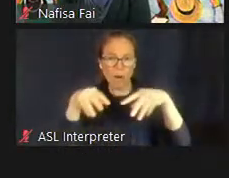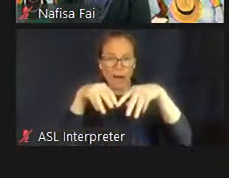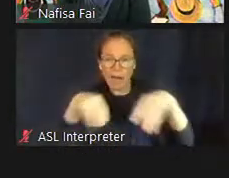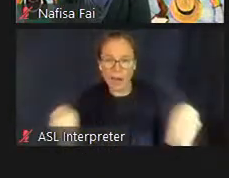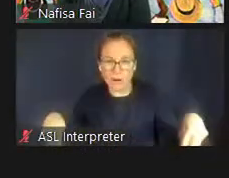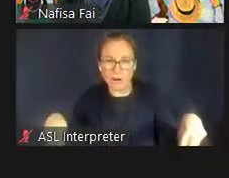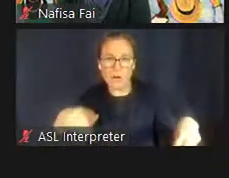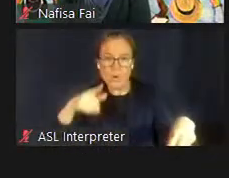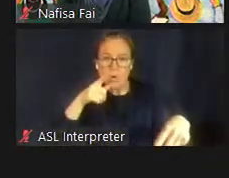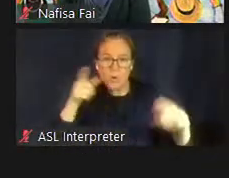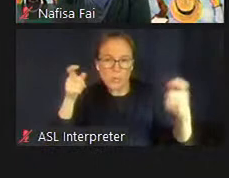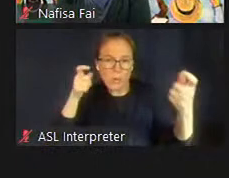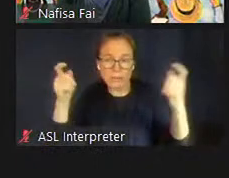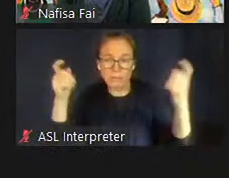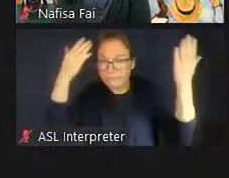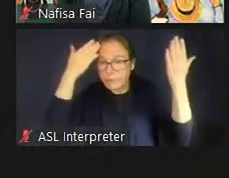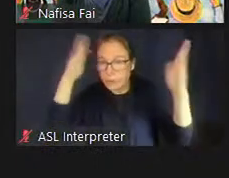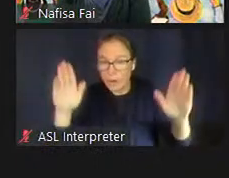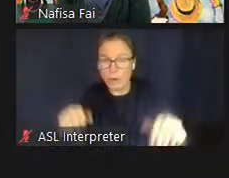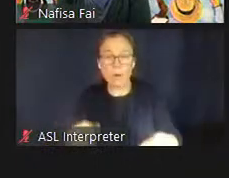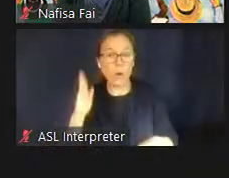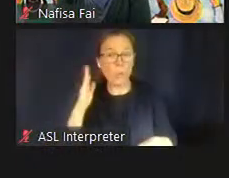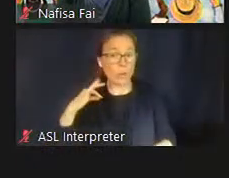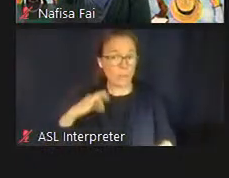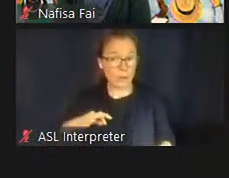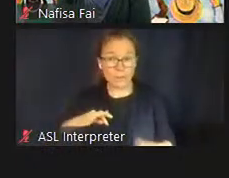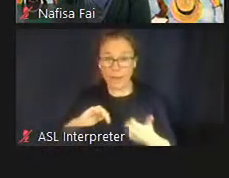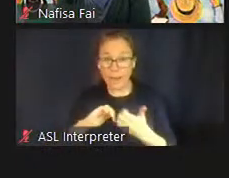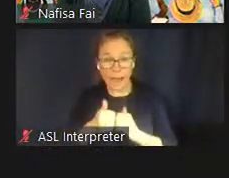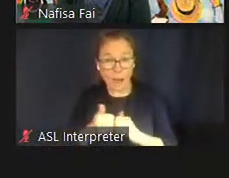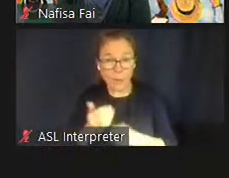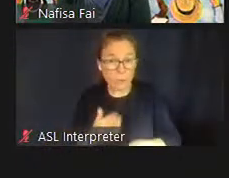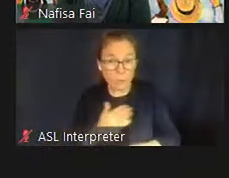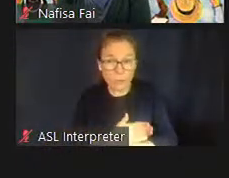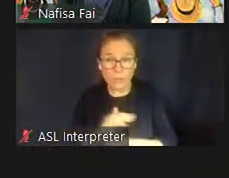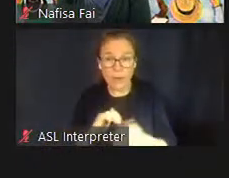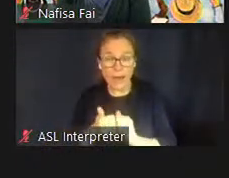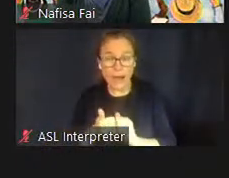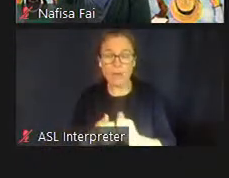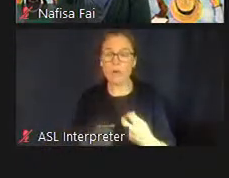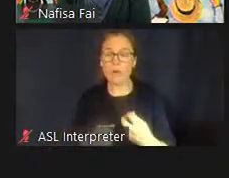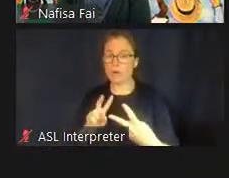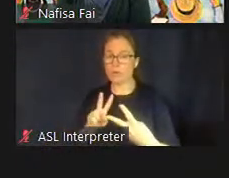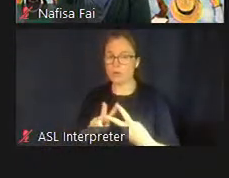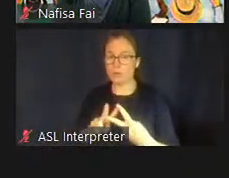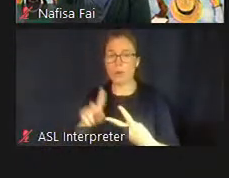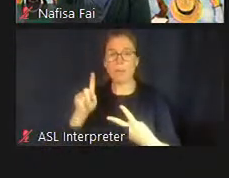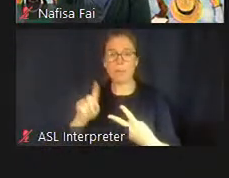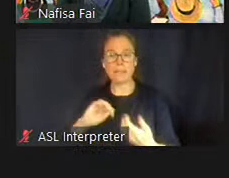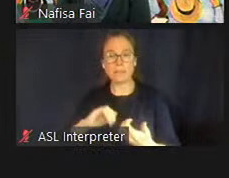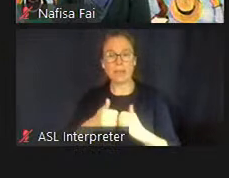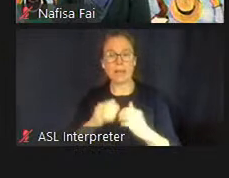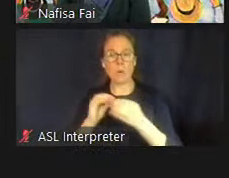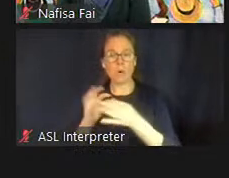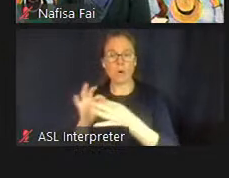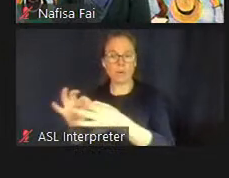benefit tremendously by two things. One is by updating to a relational database where you could see the relationships